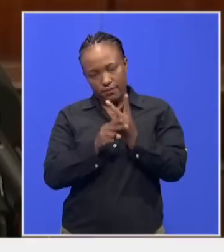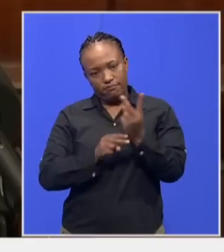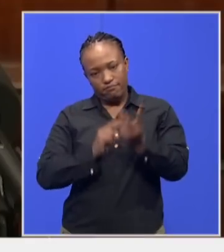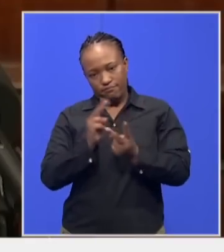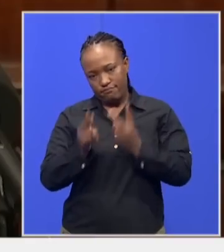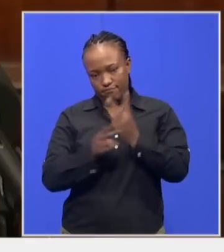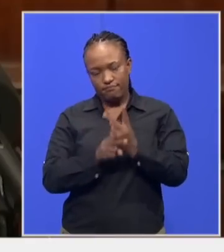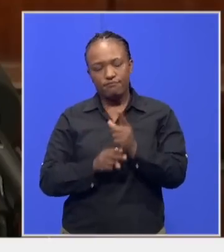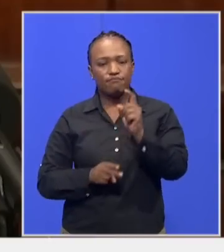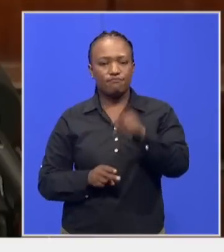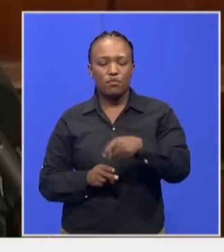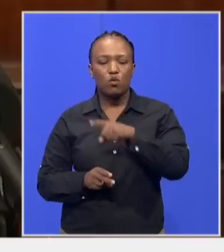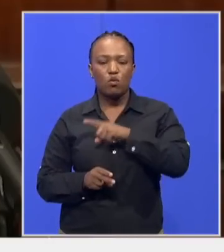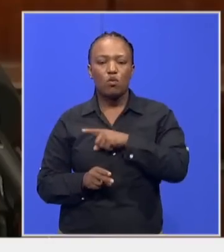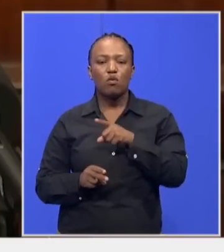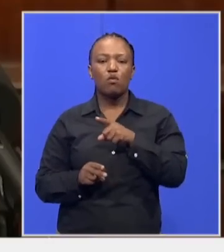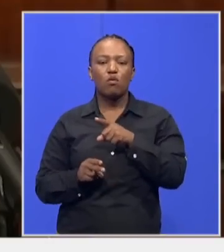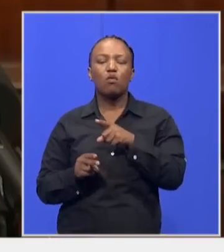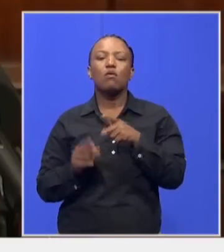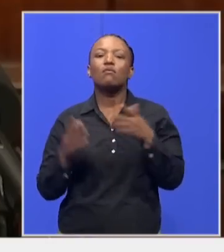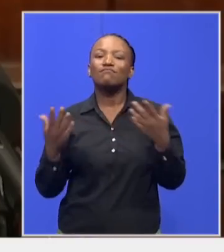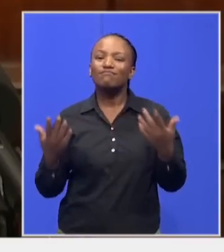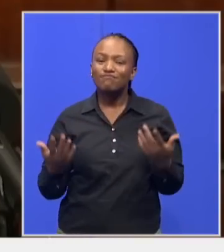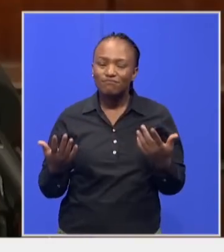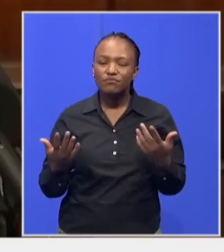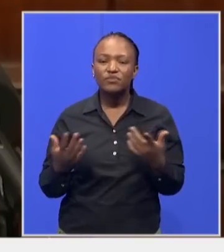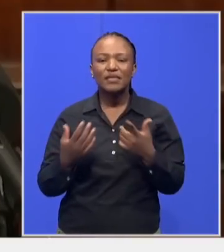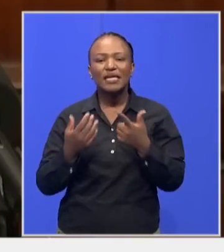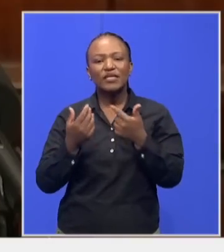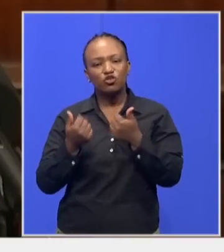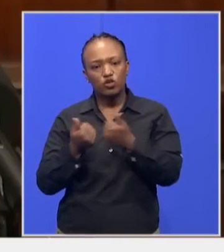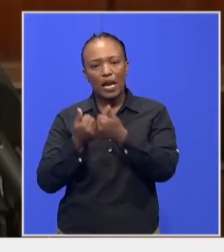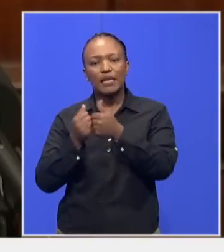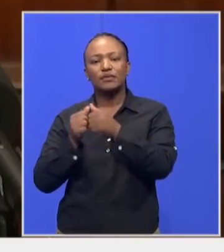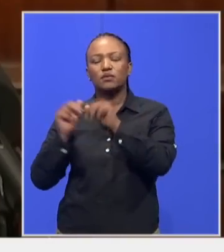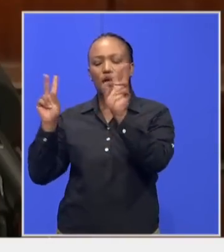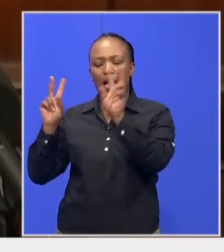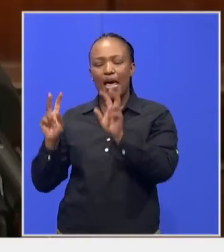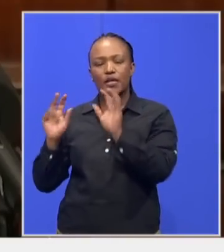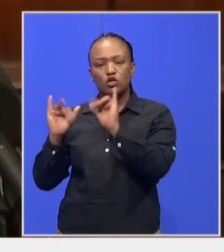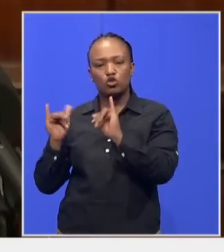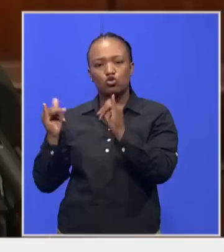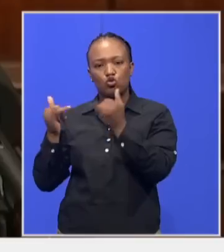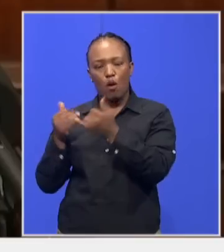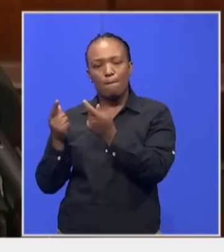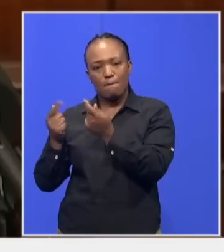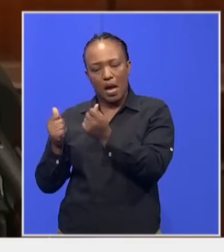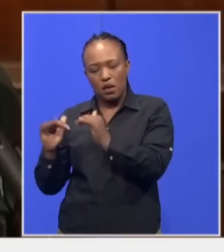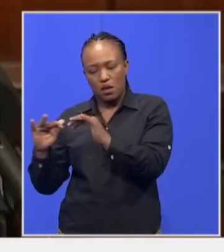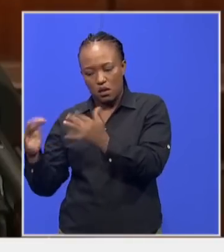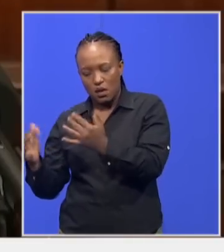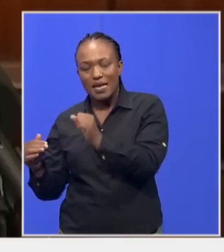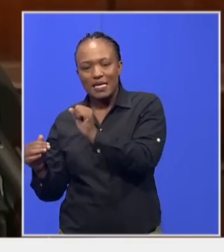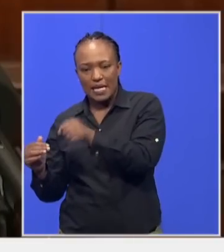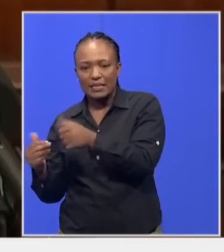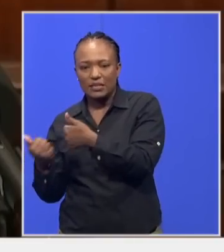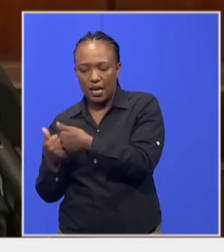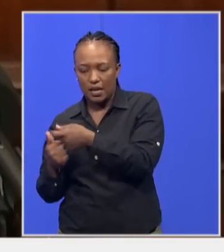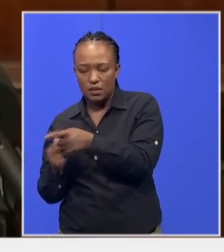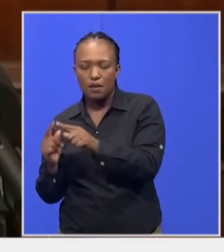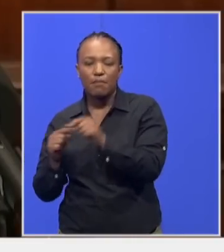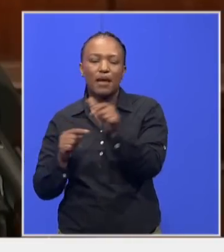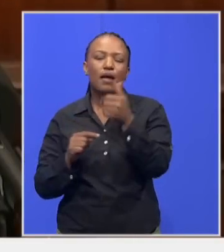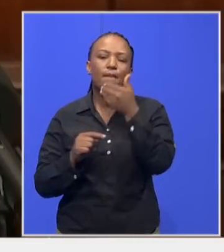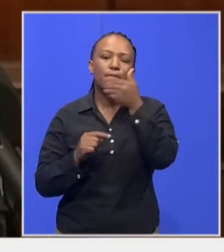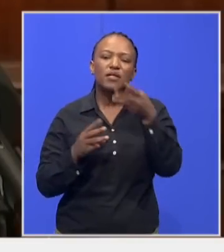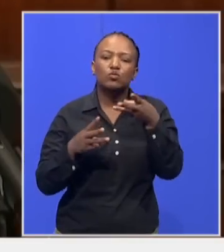The conversation must be beyond what is the challenges on Eskom balance sheet, but what is in the best interest of the country. And therefore, we